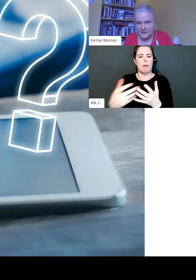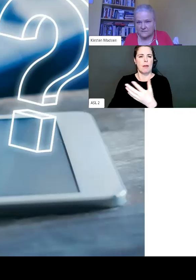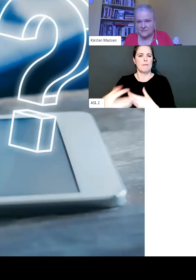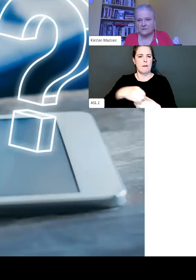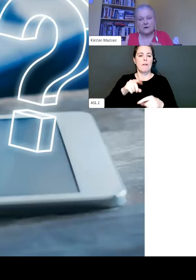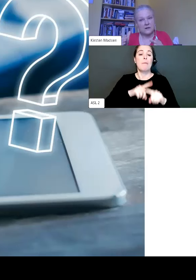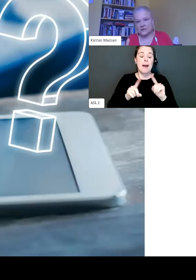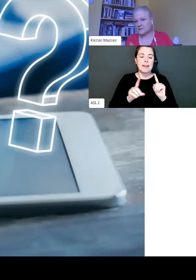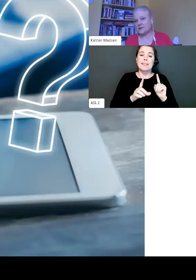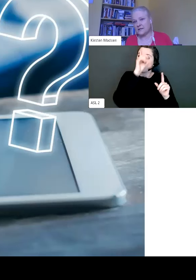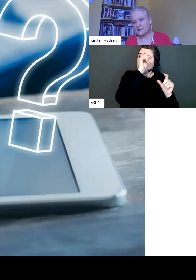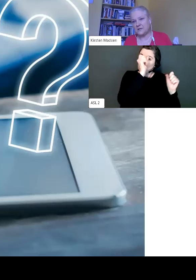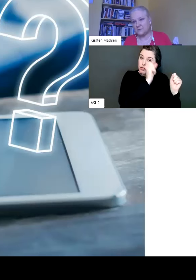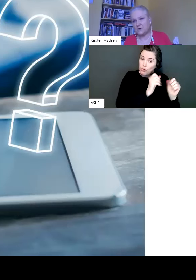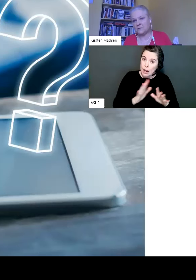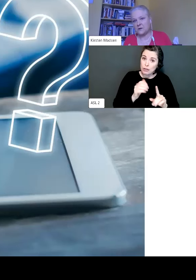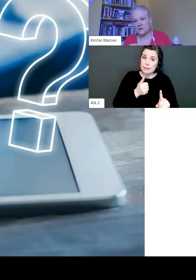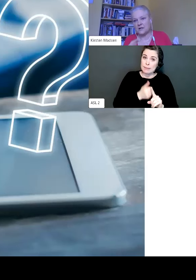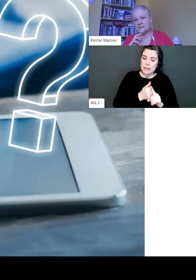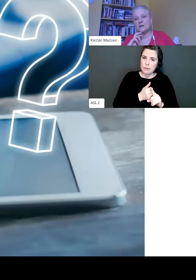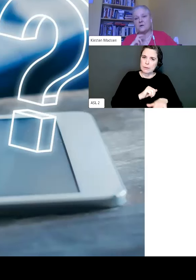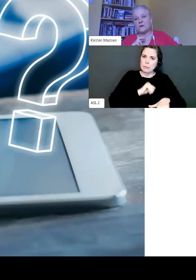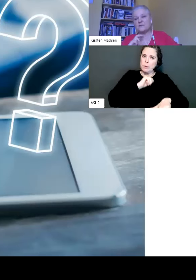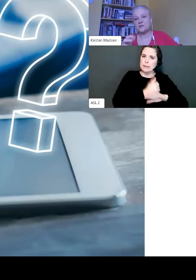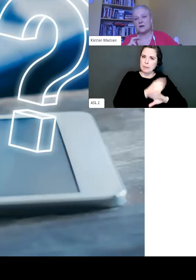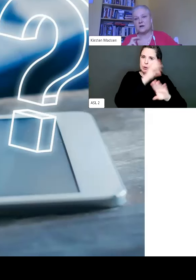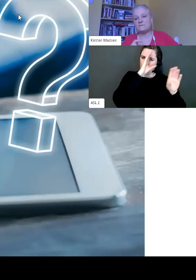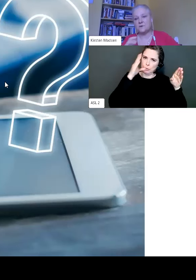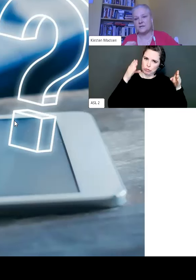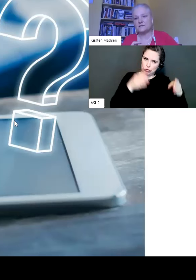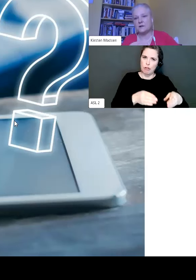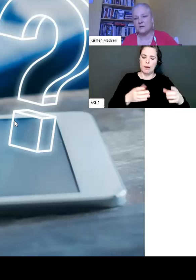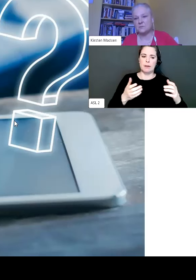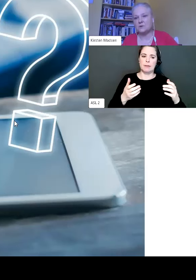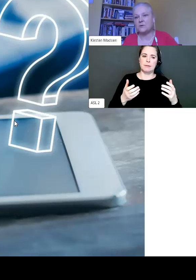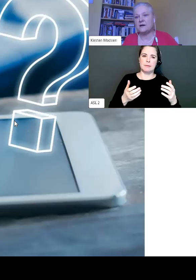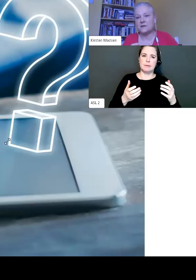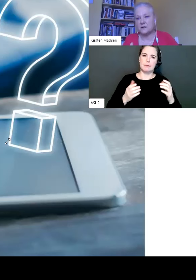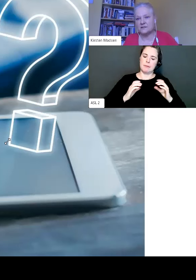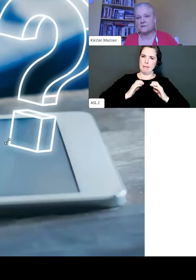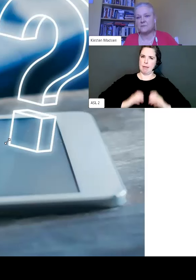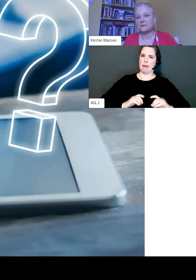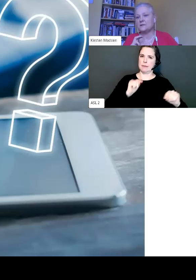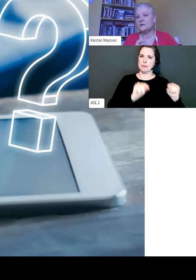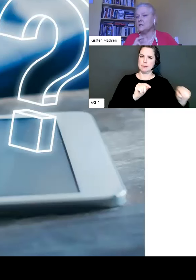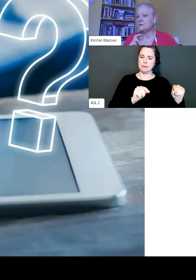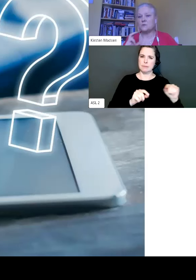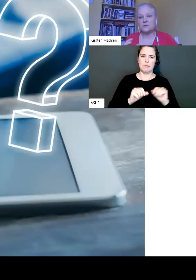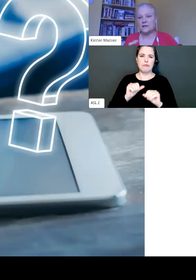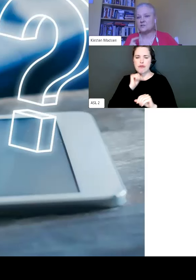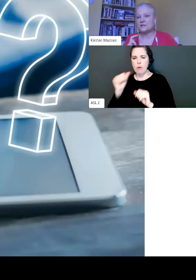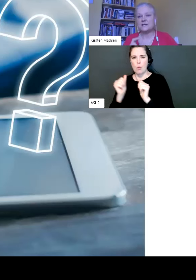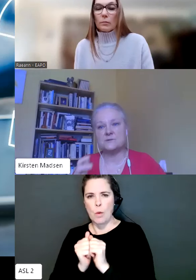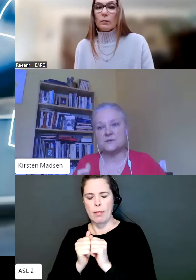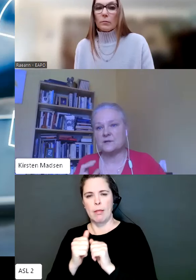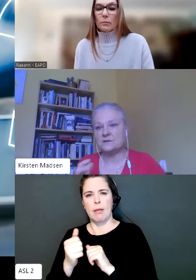themselves are not targeting people, are not with a focus on people who have a cognitive impairment. So